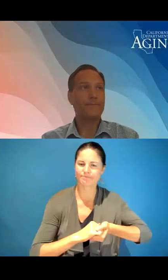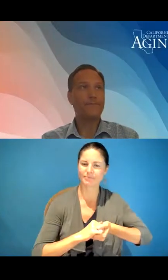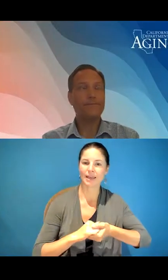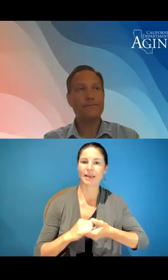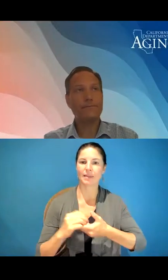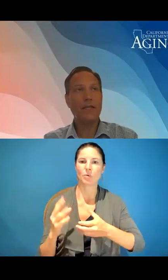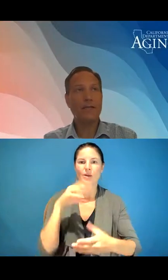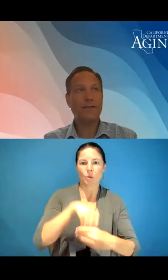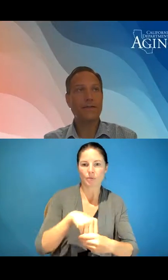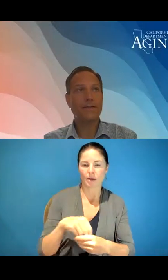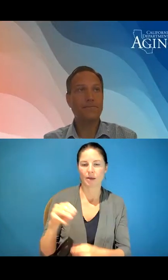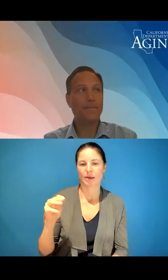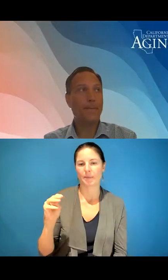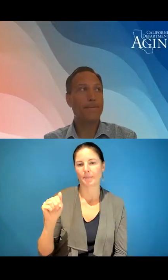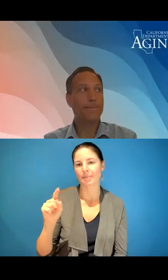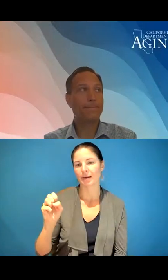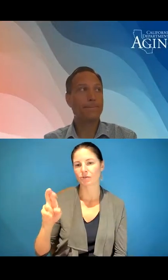years. Next slide.